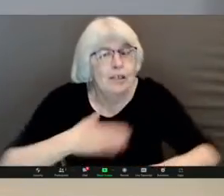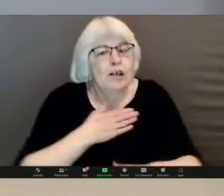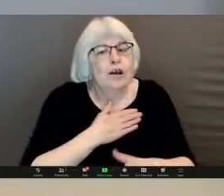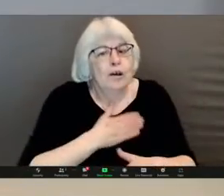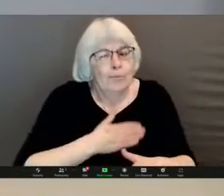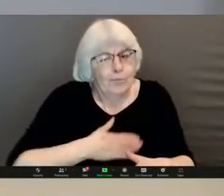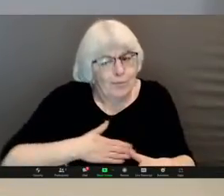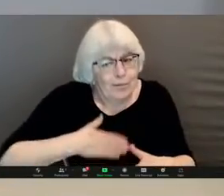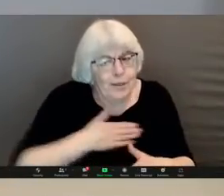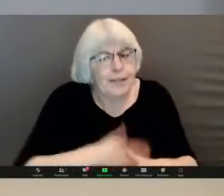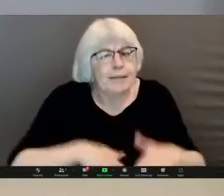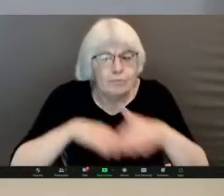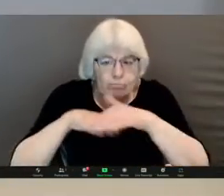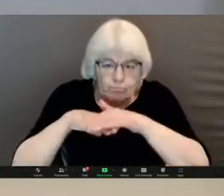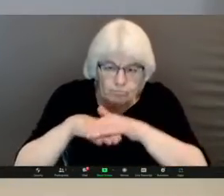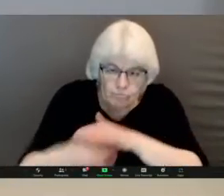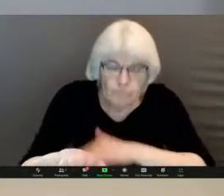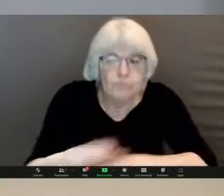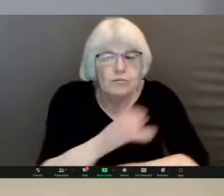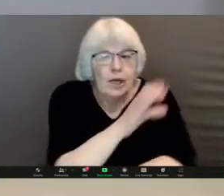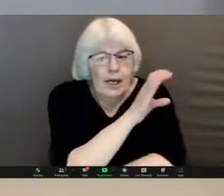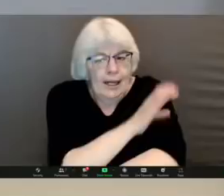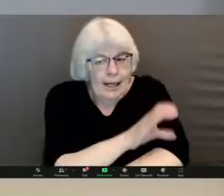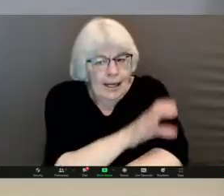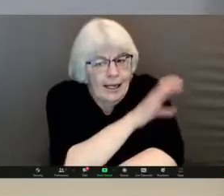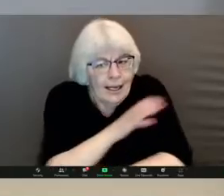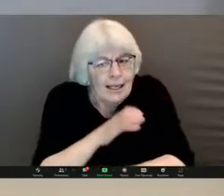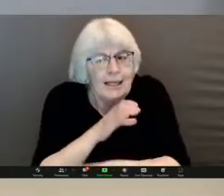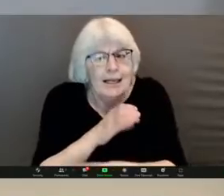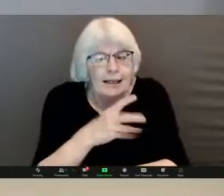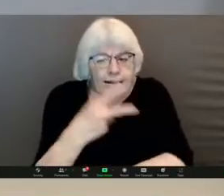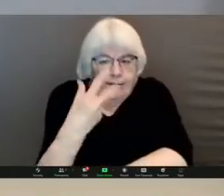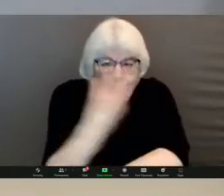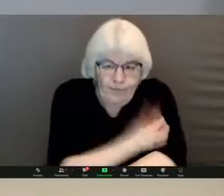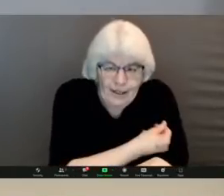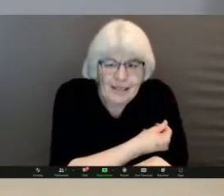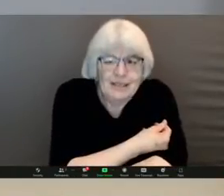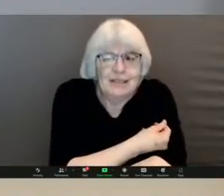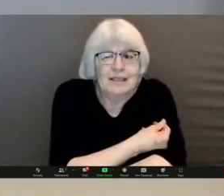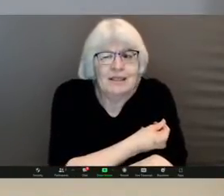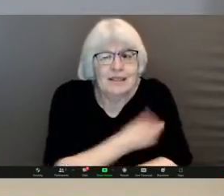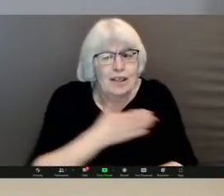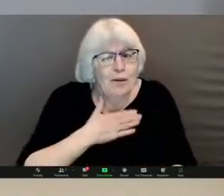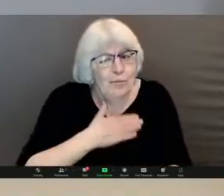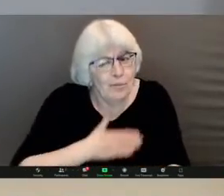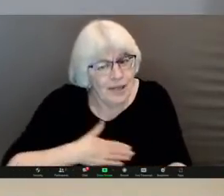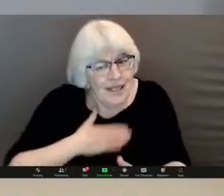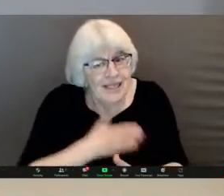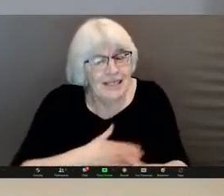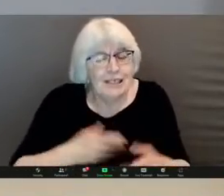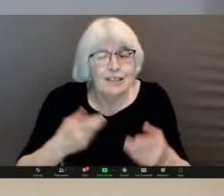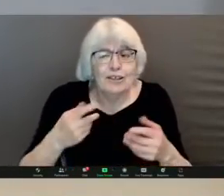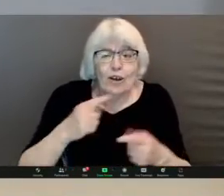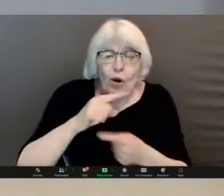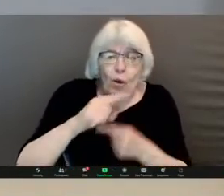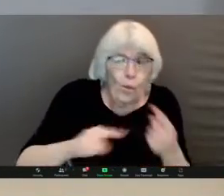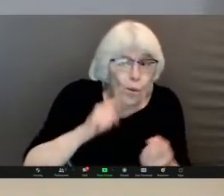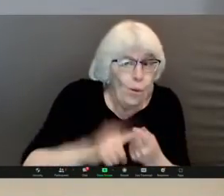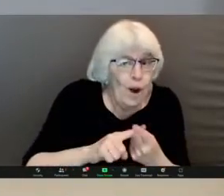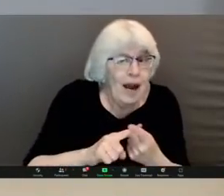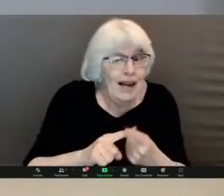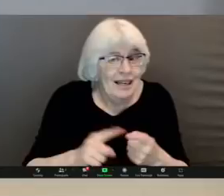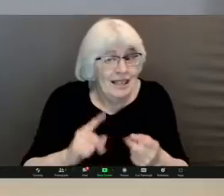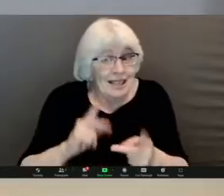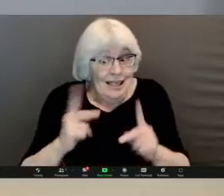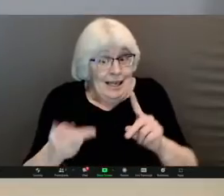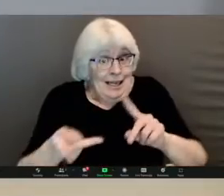Until more people are fully immunized, Islanders should wait 14 days after their second dose before traveling outside the province. If you travel to